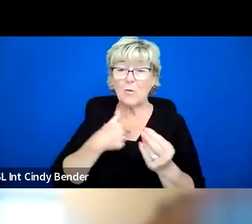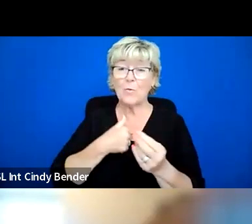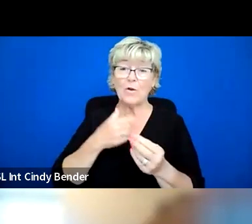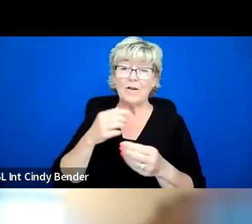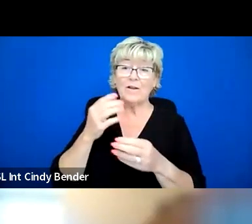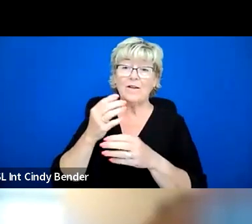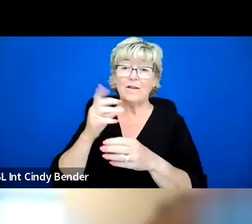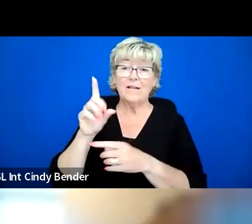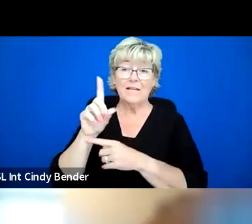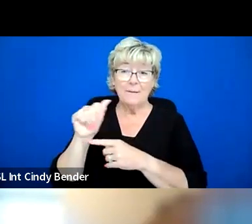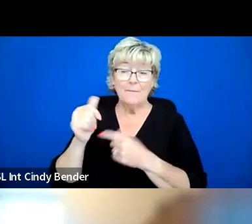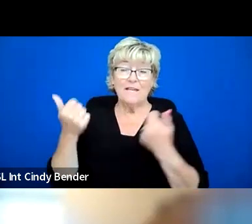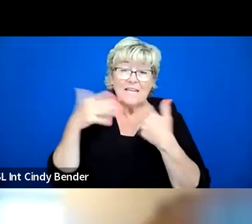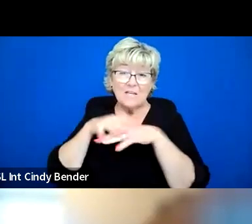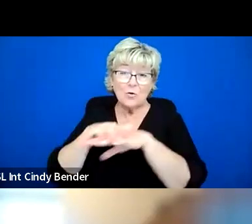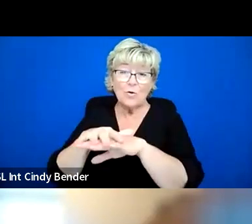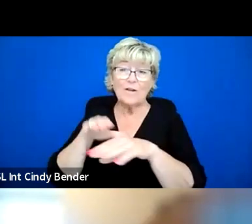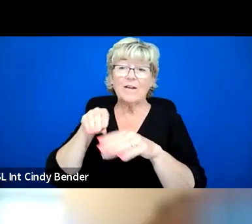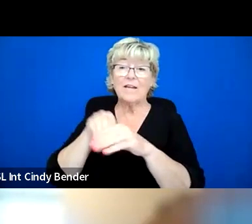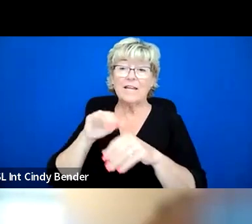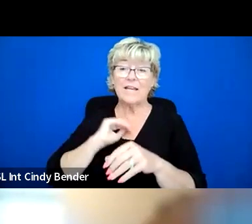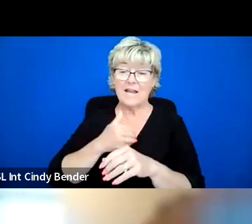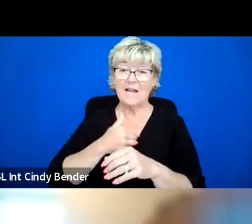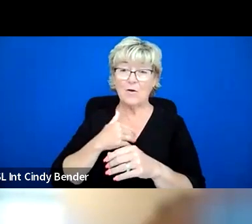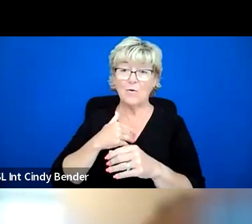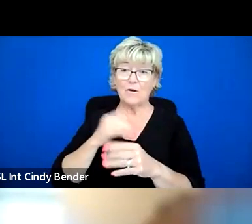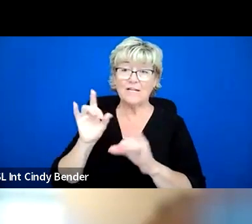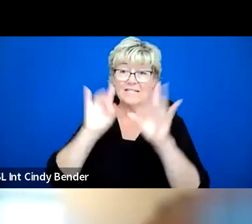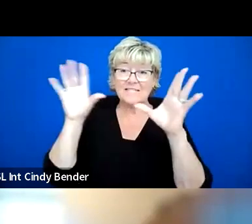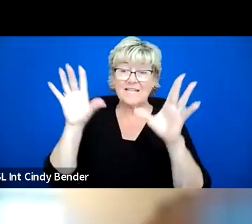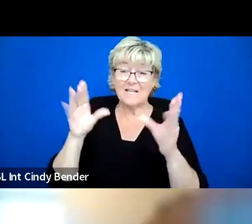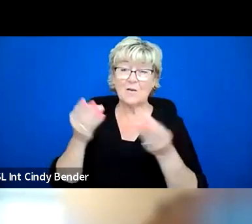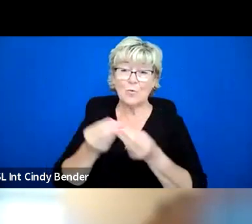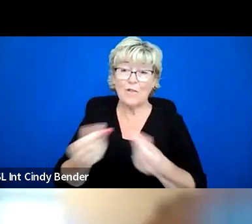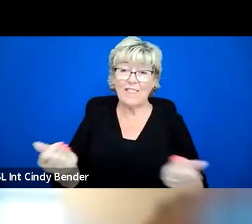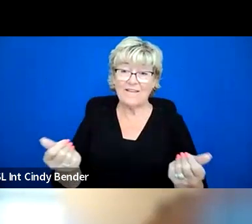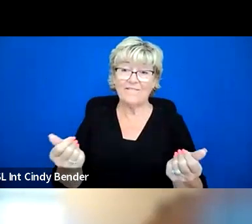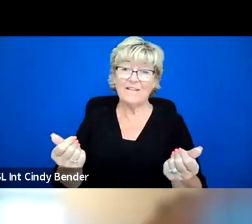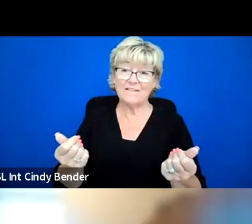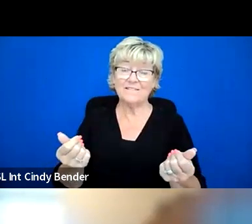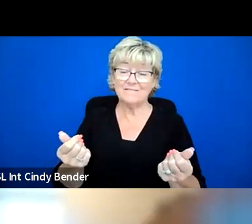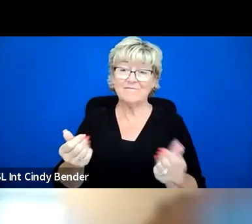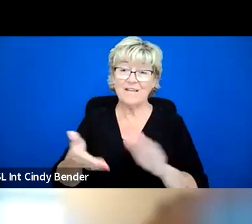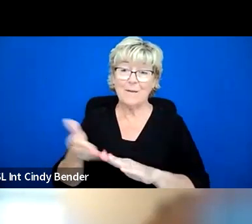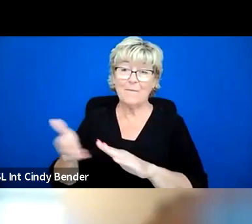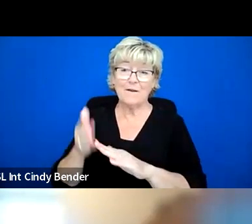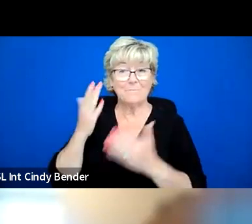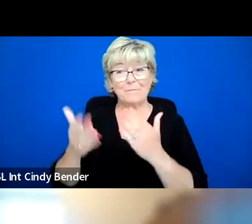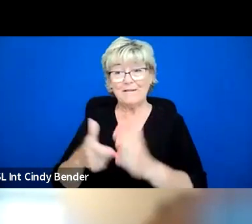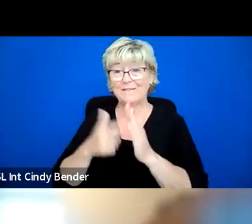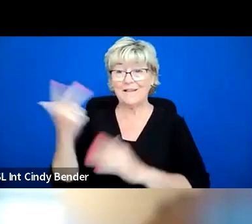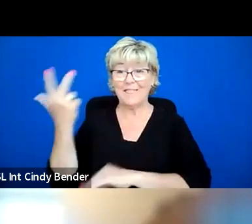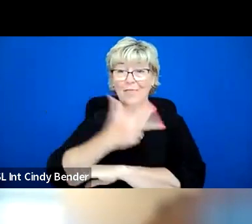disability integration person into our disaster relief operation, but it's going to take 3 days. And being open and upfront